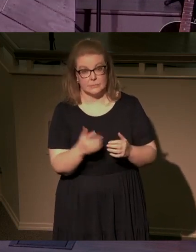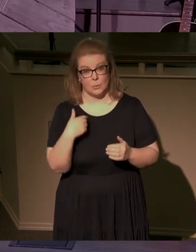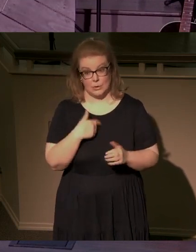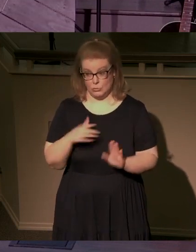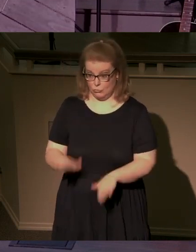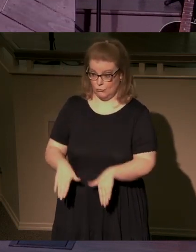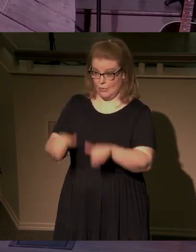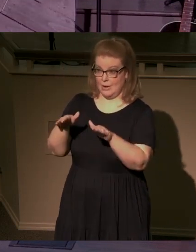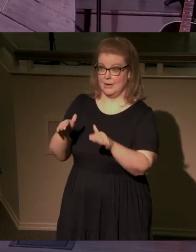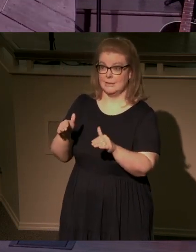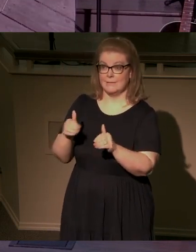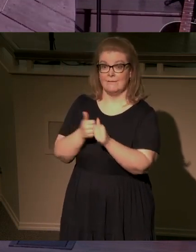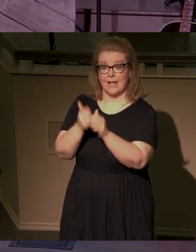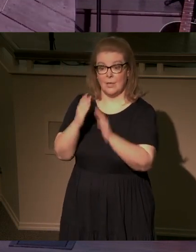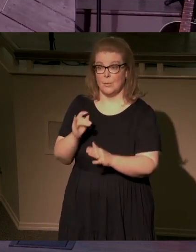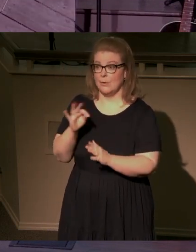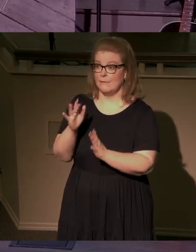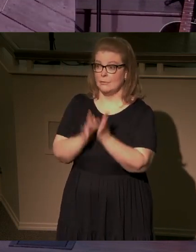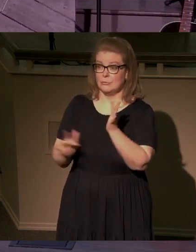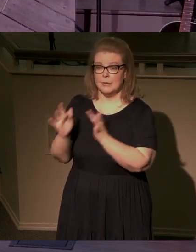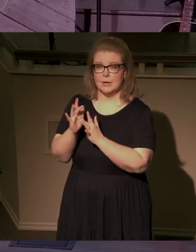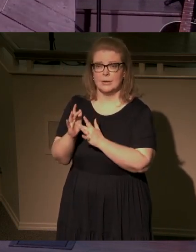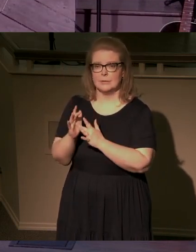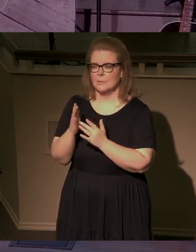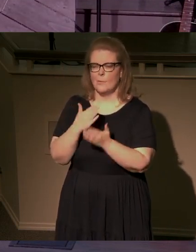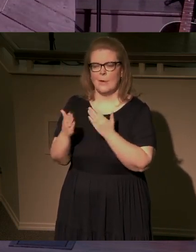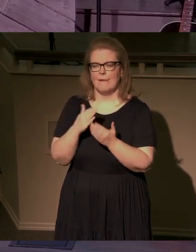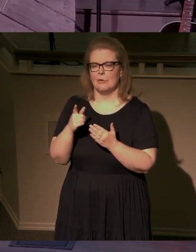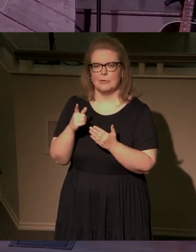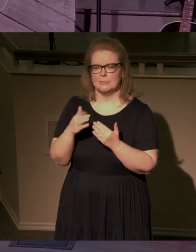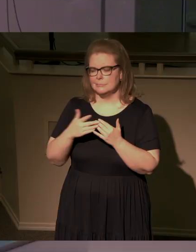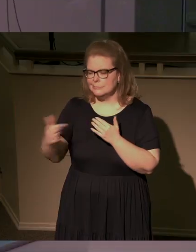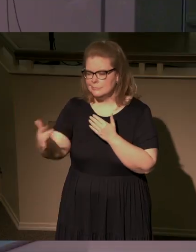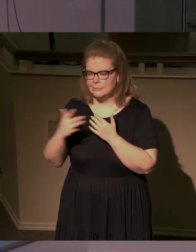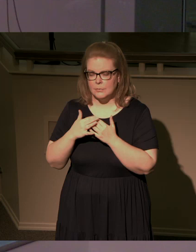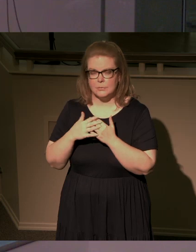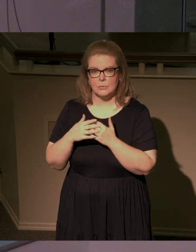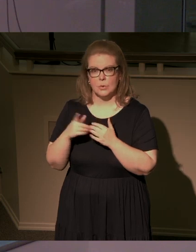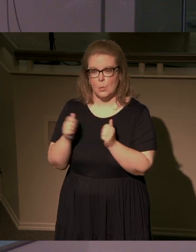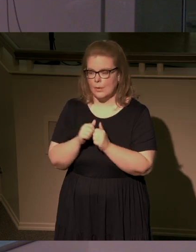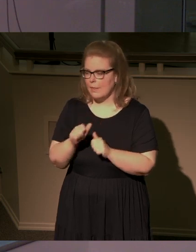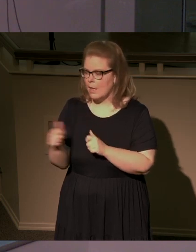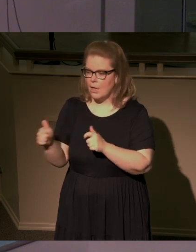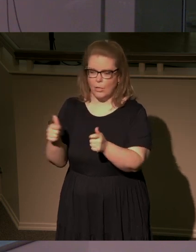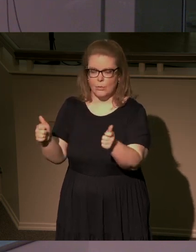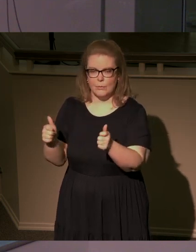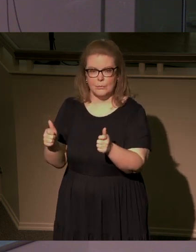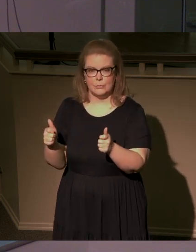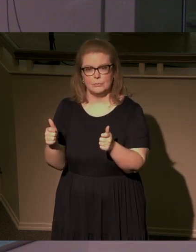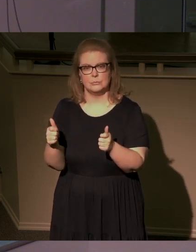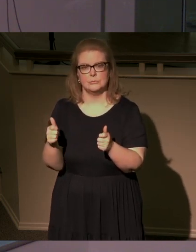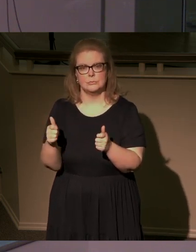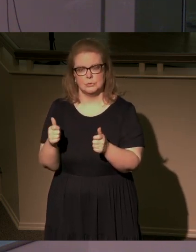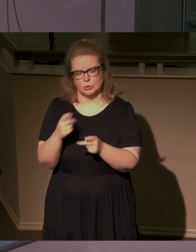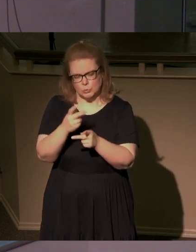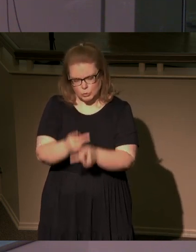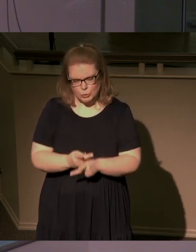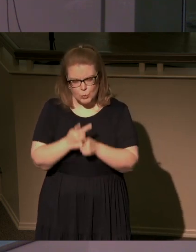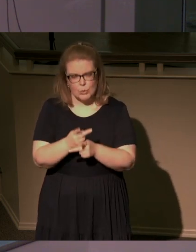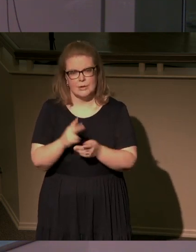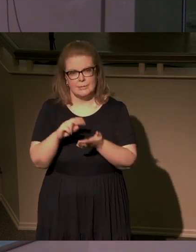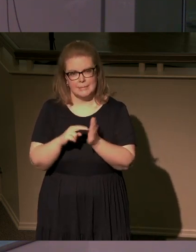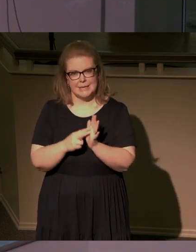wherever you are on that journey, at whatever angle you take that journey with others, to steward is